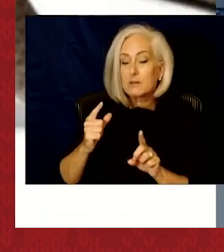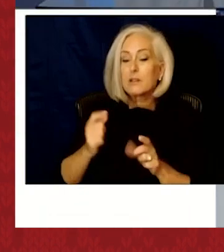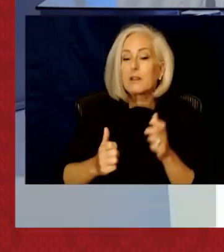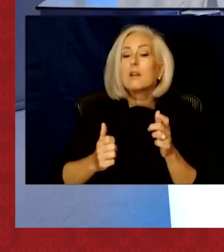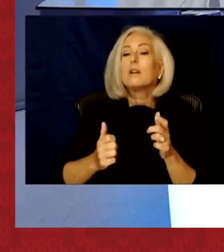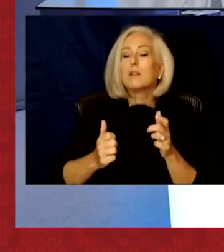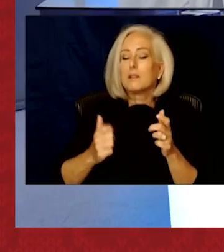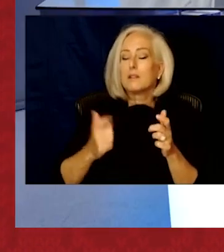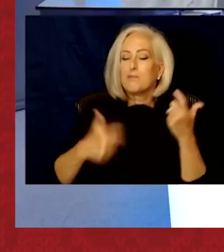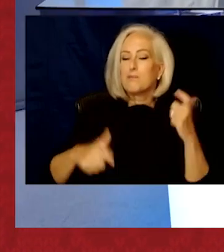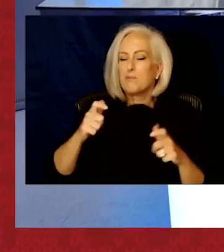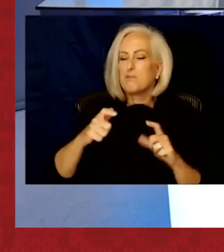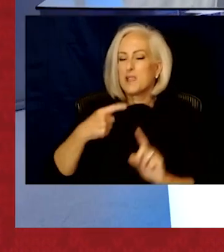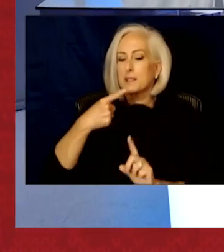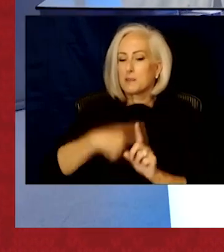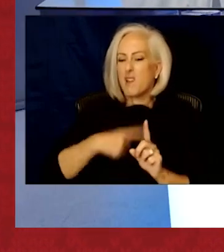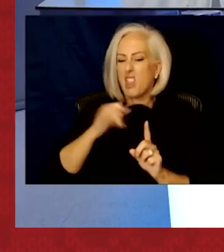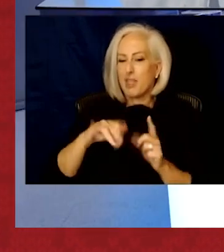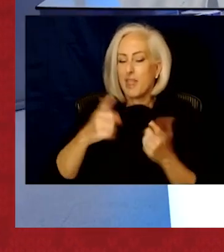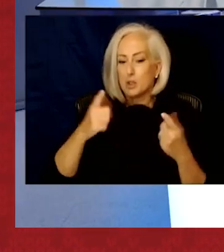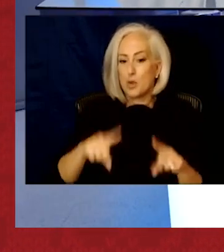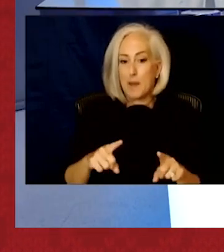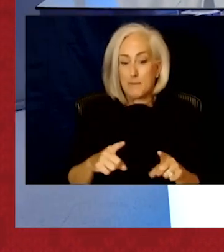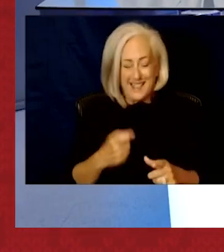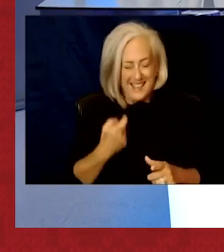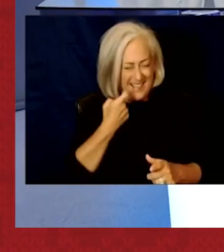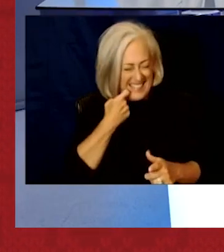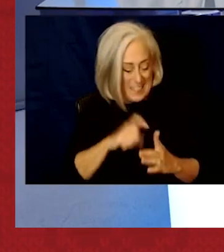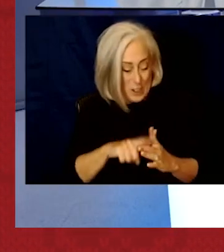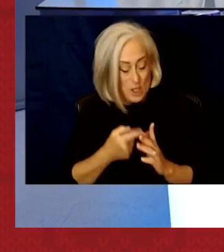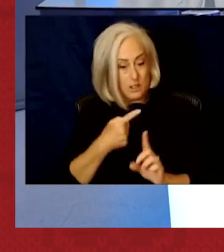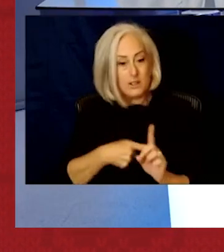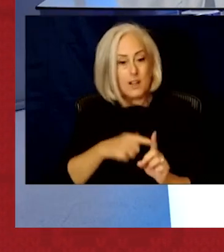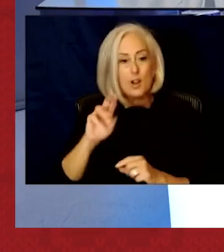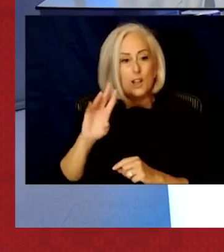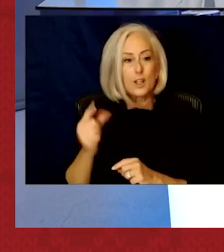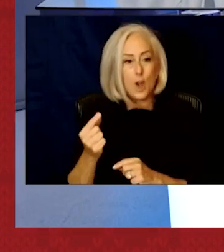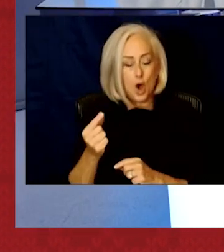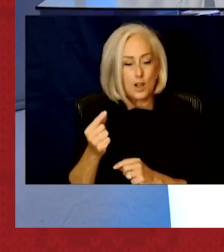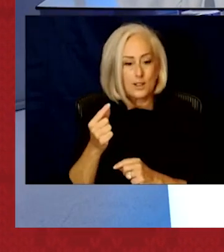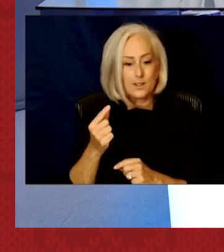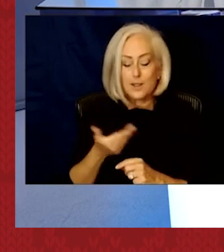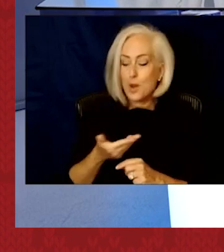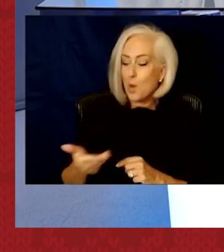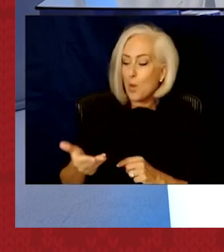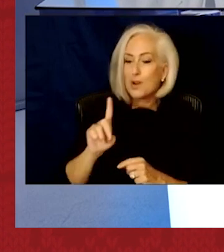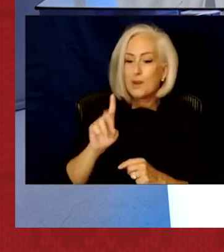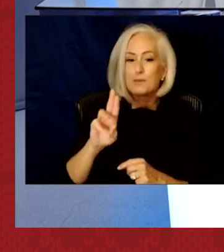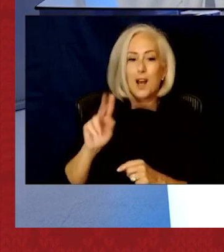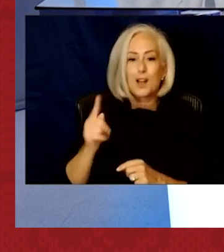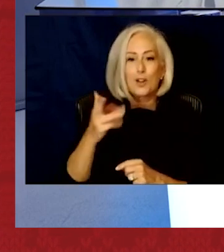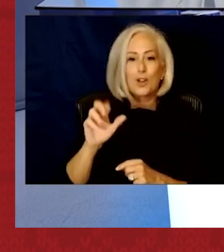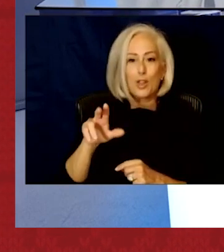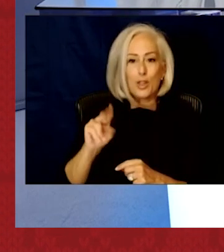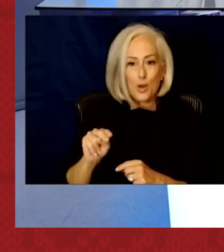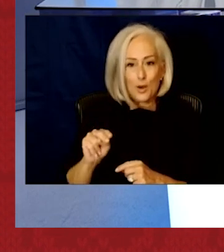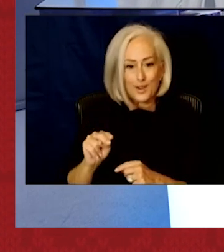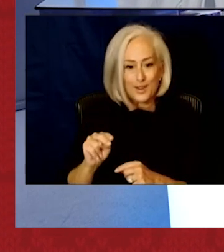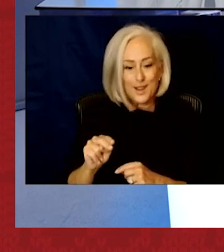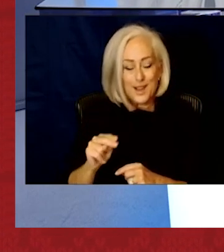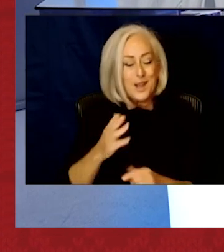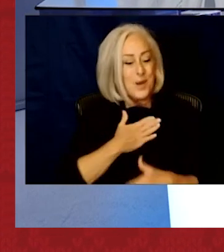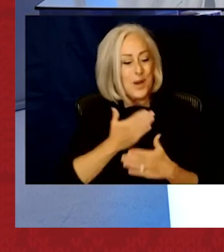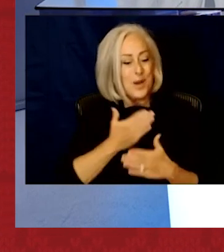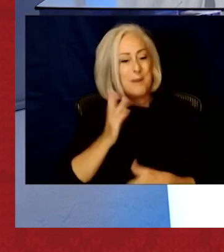Thornton, welcome to the program today. Thank you. We want to make sure people know the right word. Oh boy, good Lord. Right word, and it